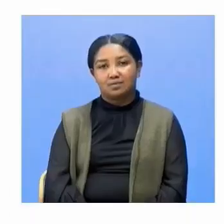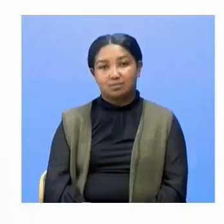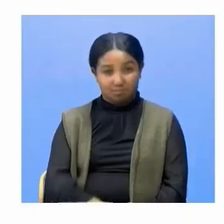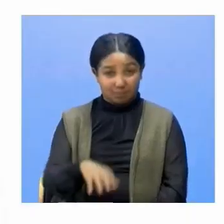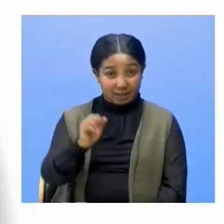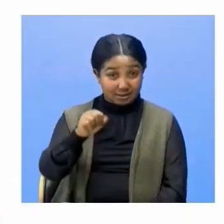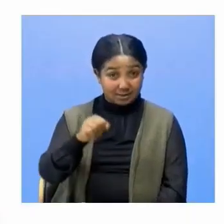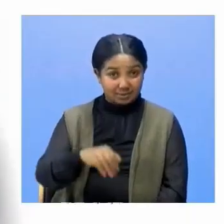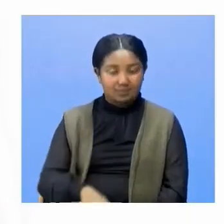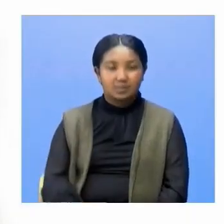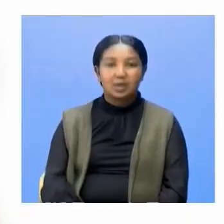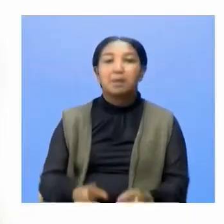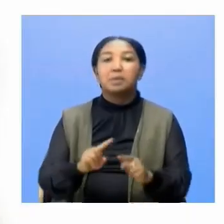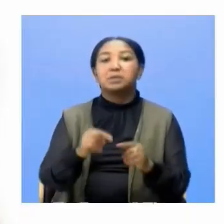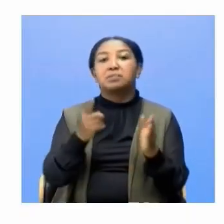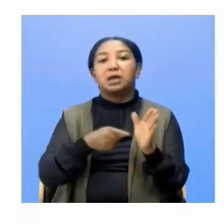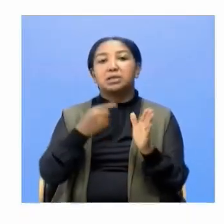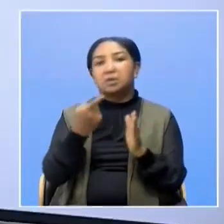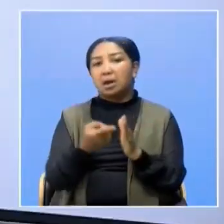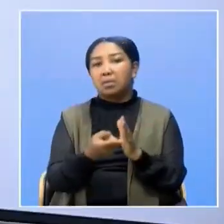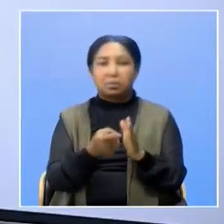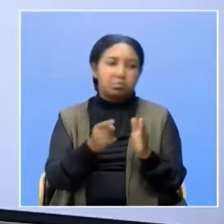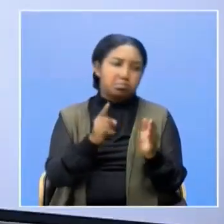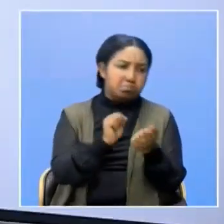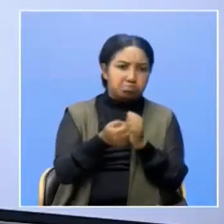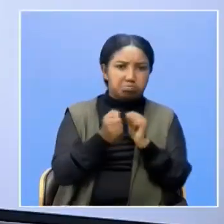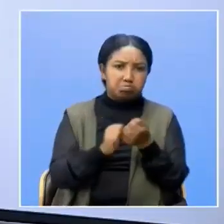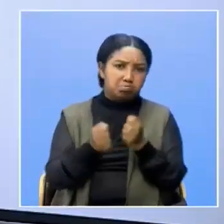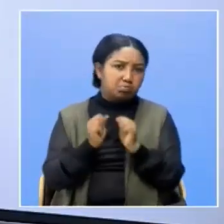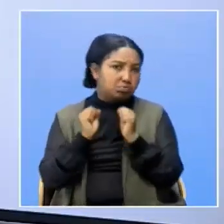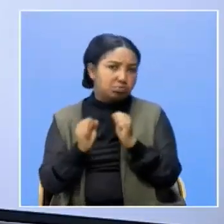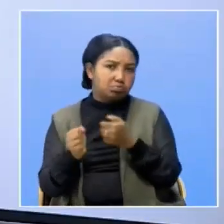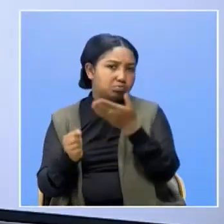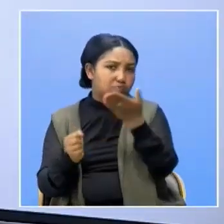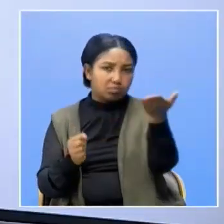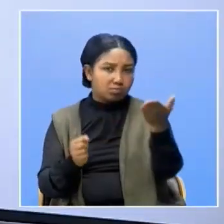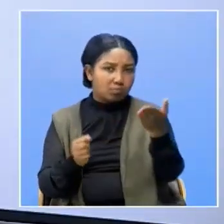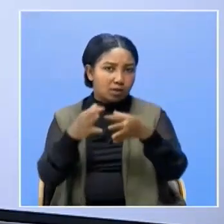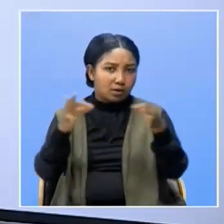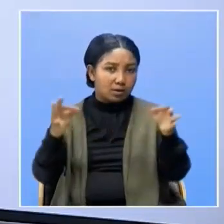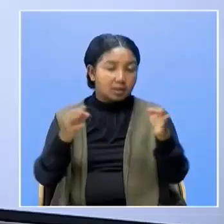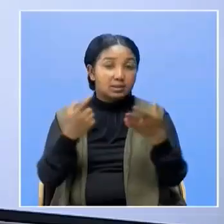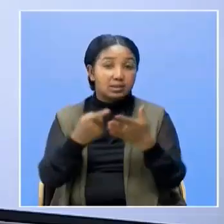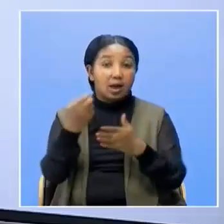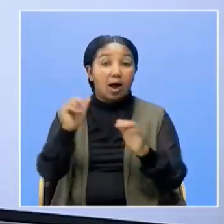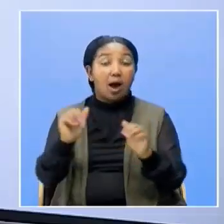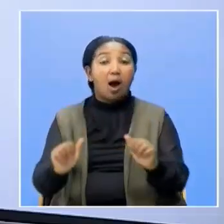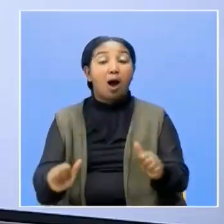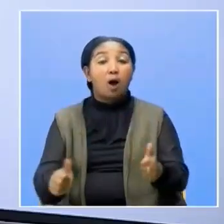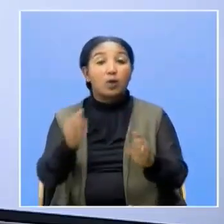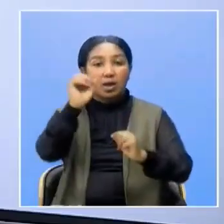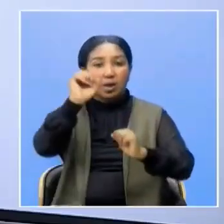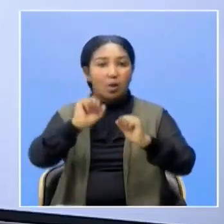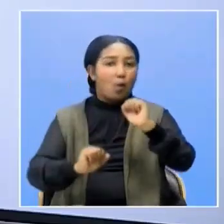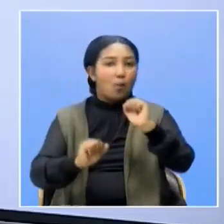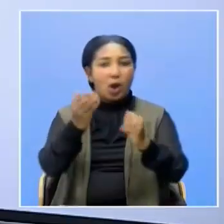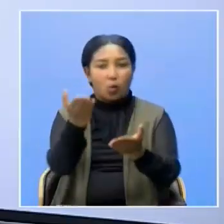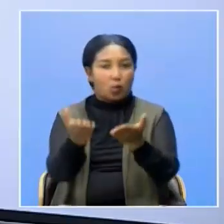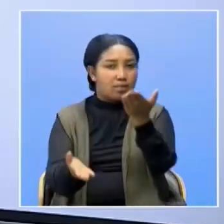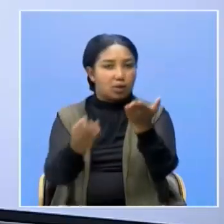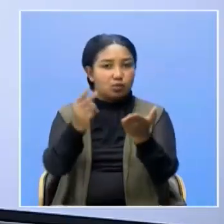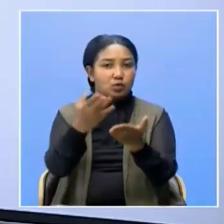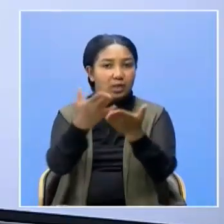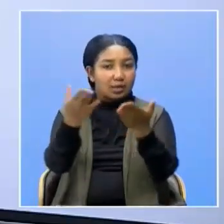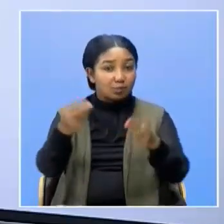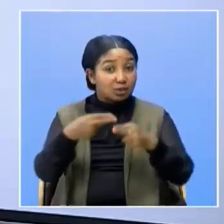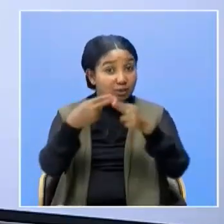Yes? But sometimes it can be vice versa, yeah? All right. This is how we compare two things, which is called